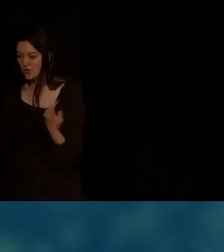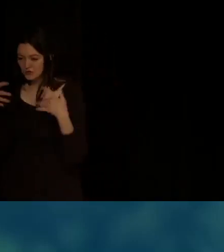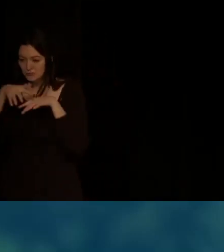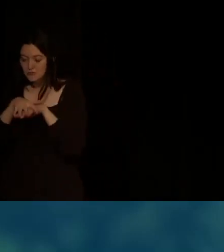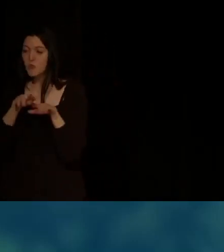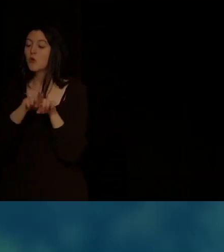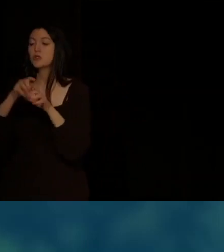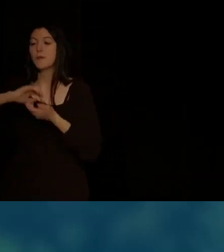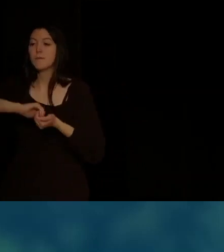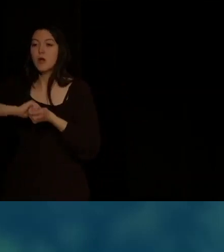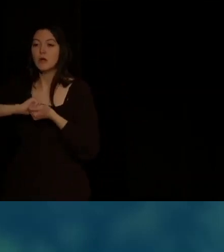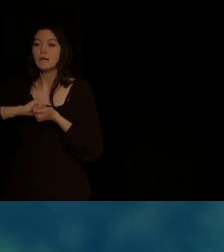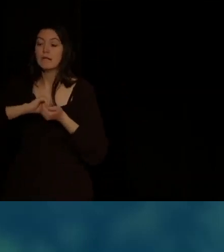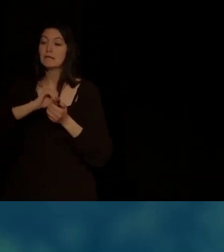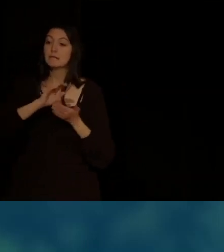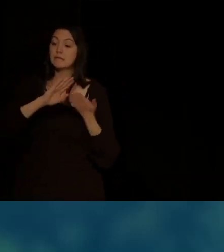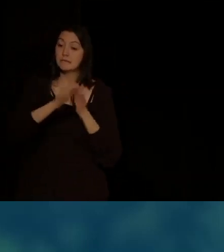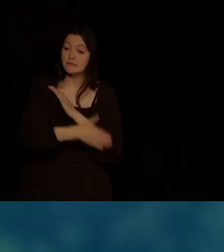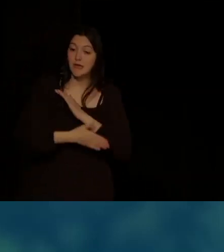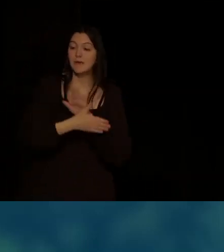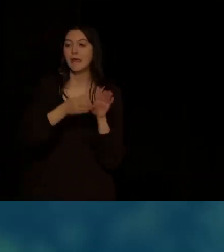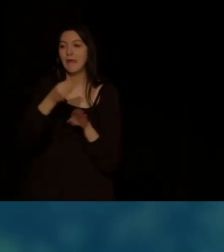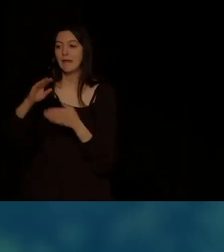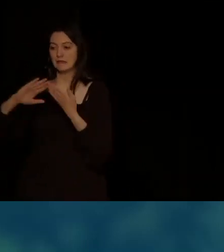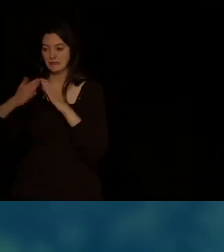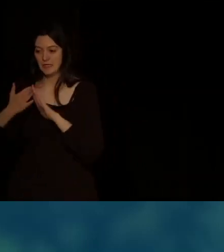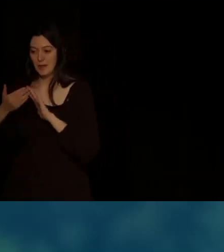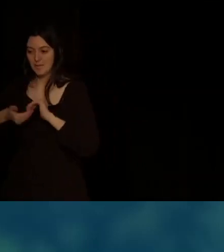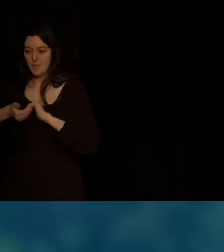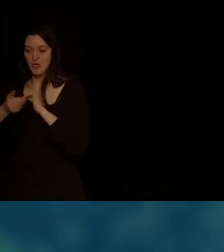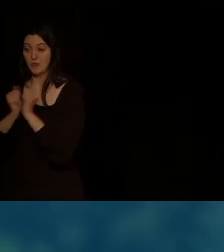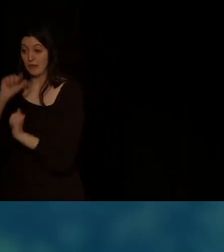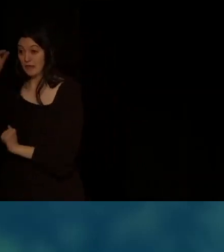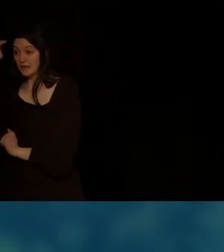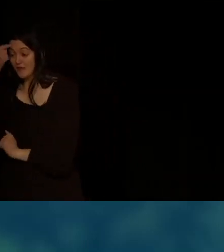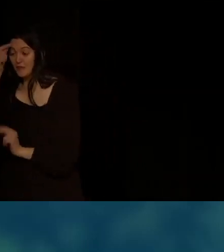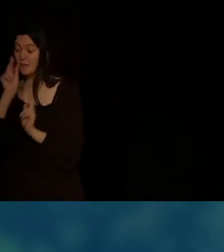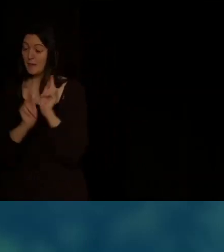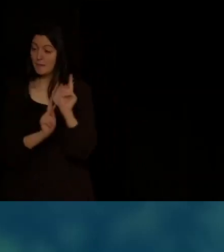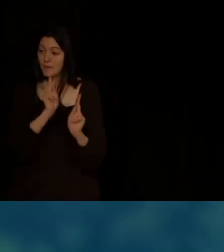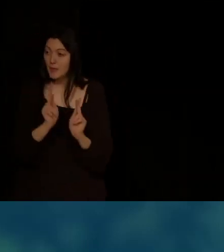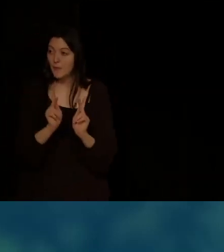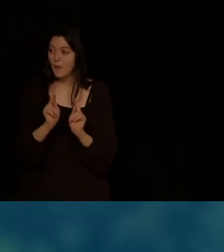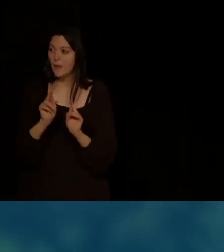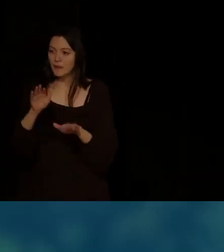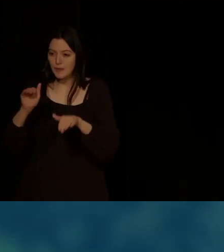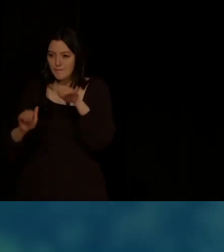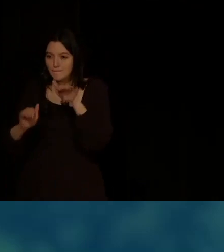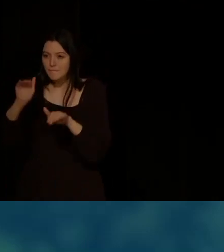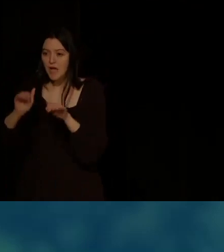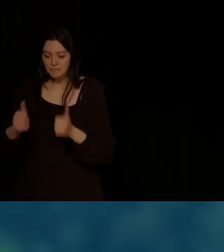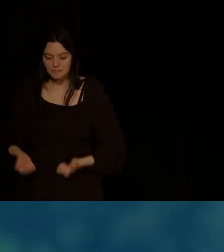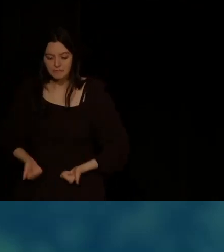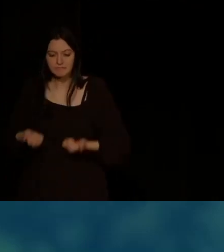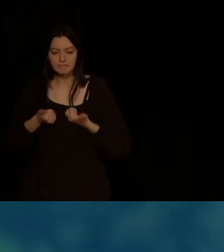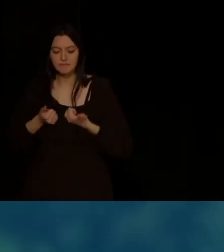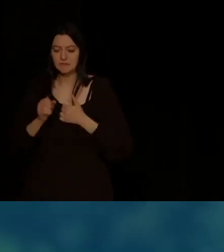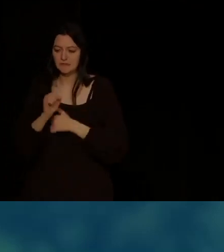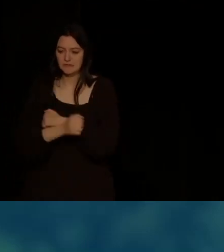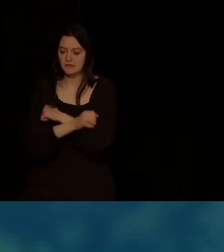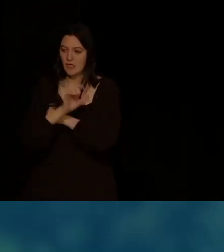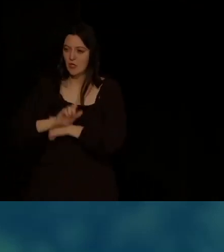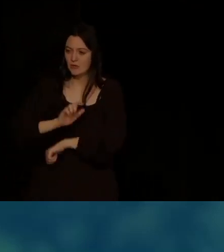partnership between county and its municipalities, the partnership between government and people, and the balance to move St. Louis County